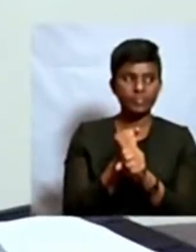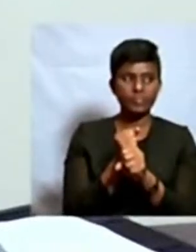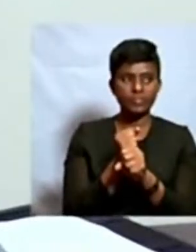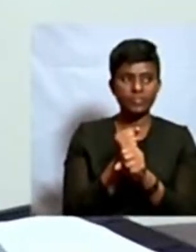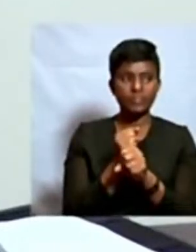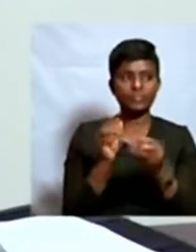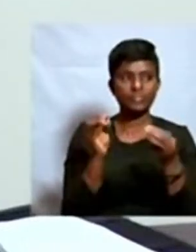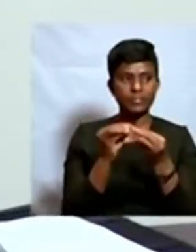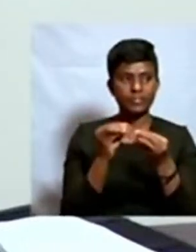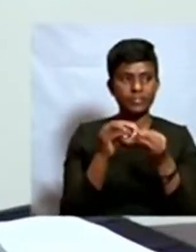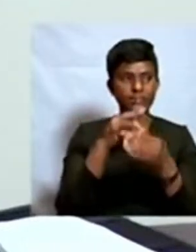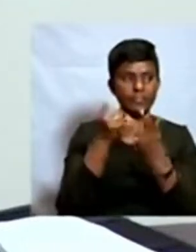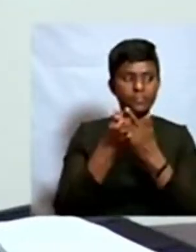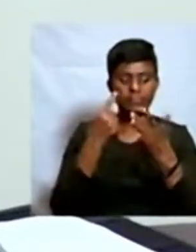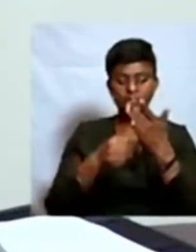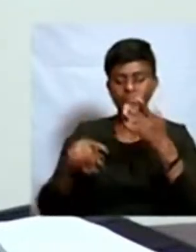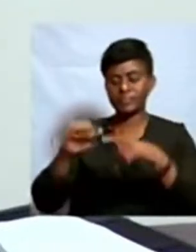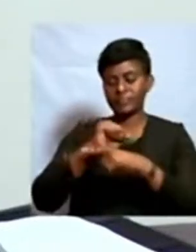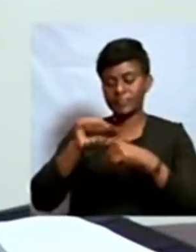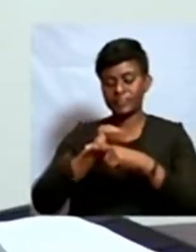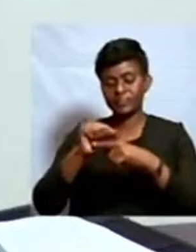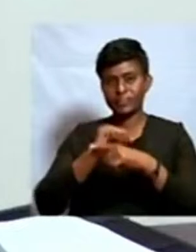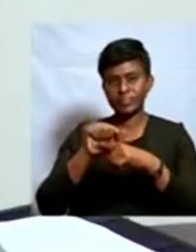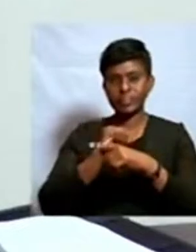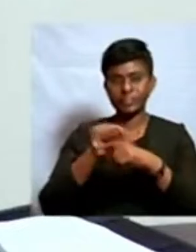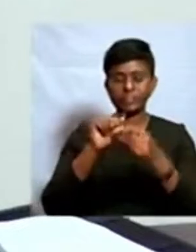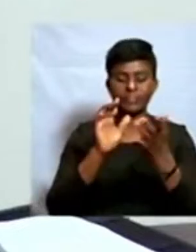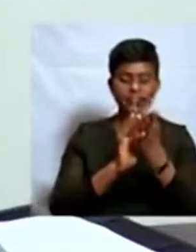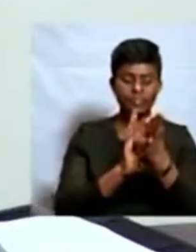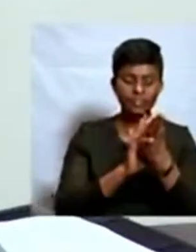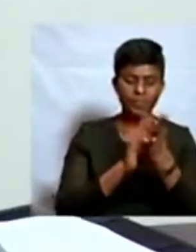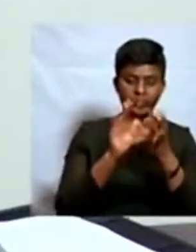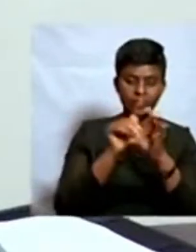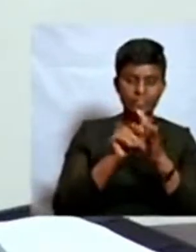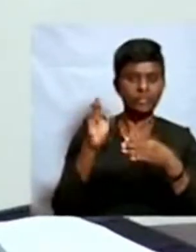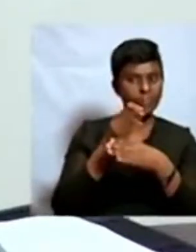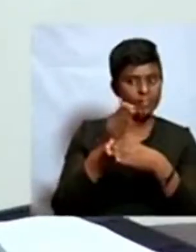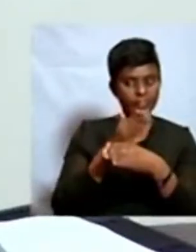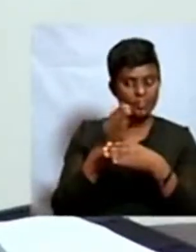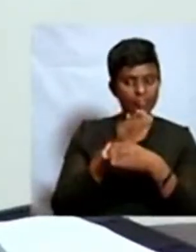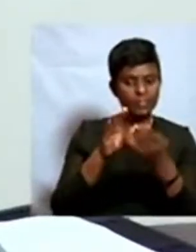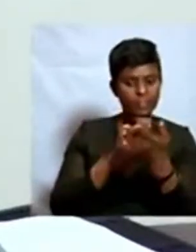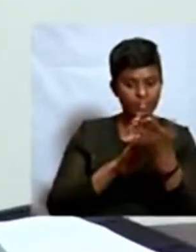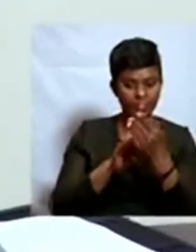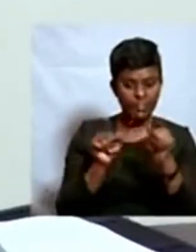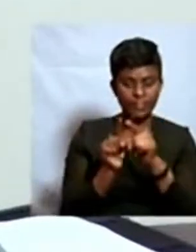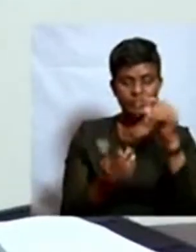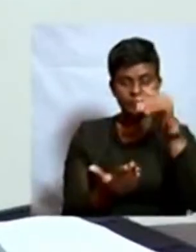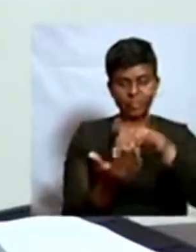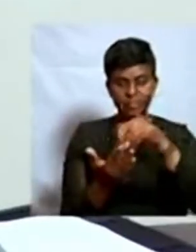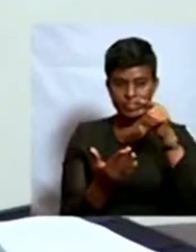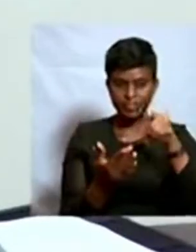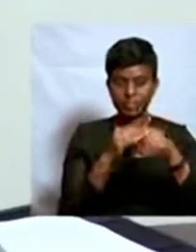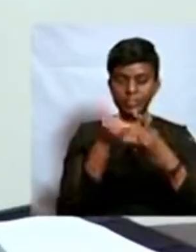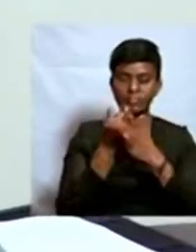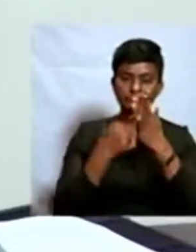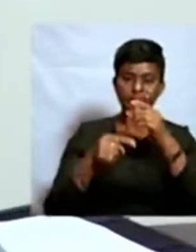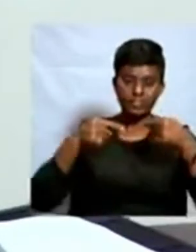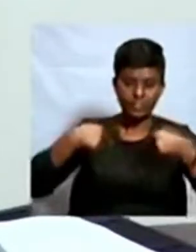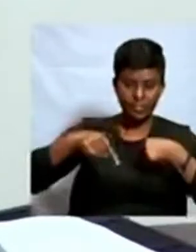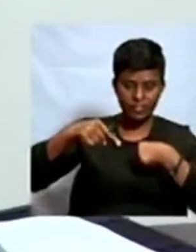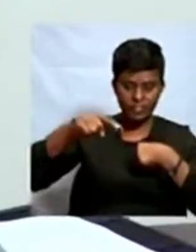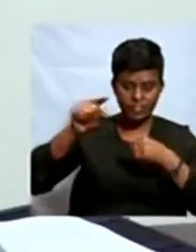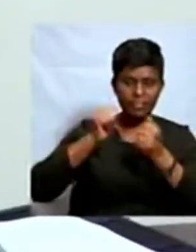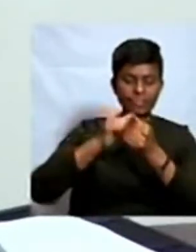an aviation training school for public use on a commercial basis. Again, this is consistent with